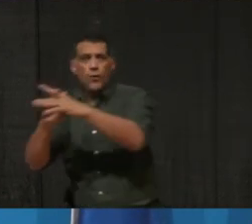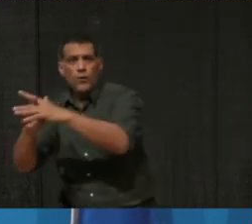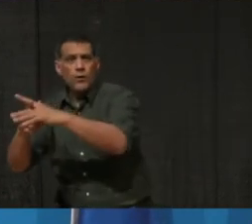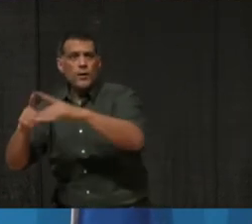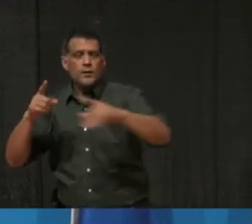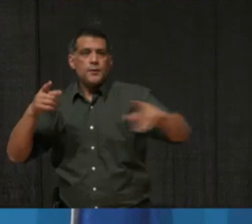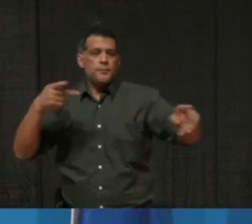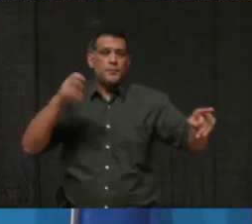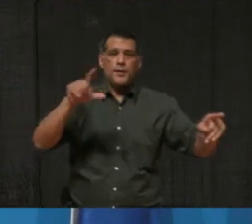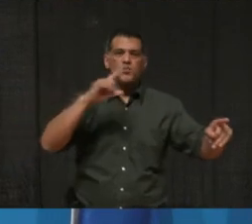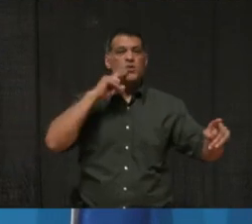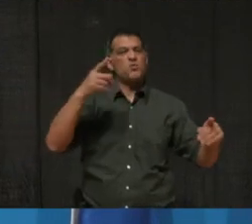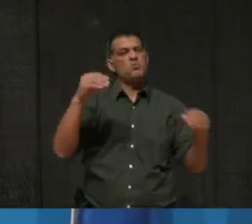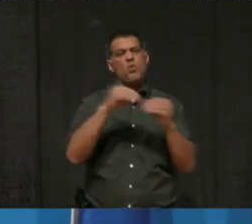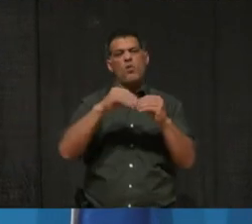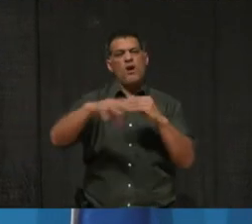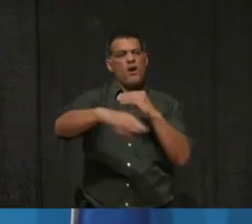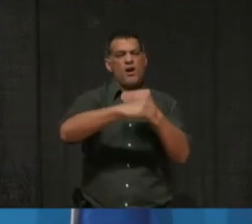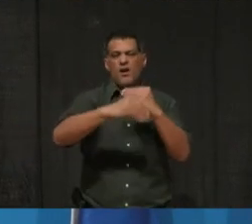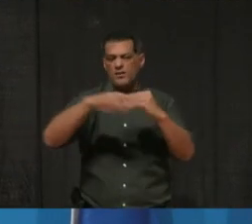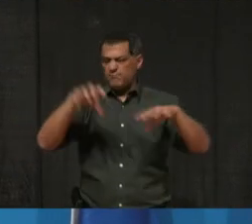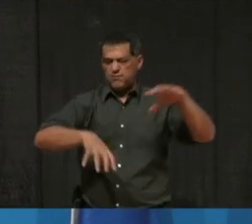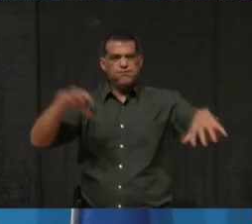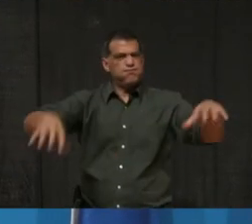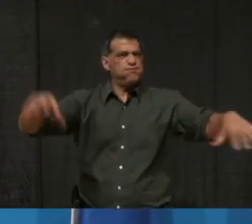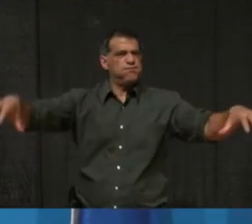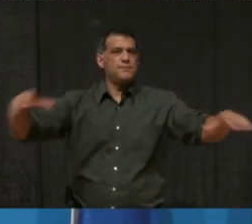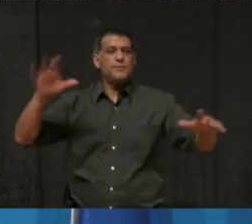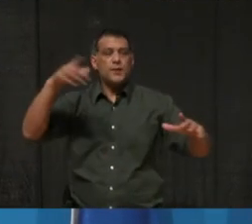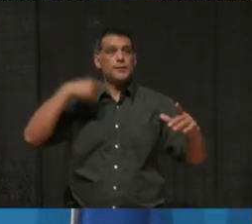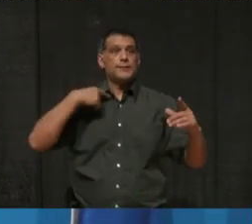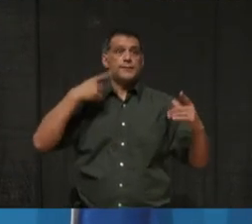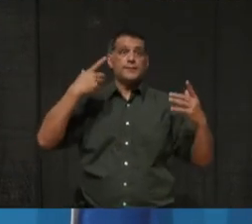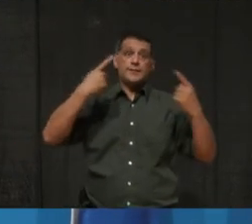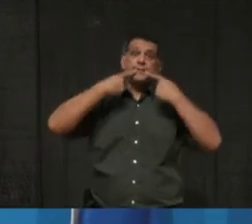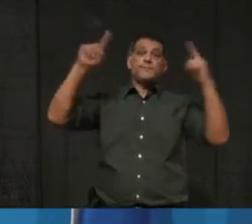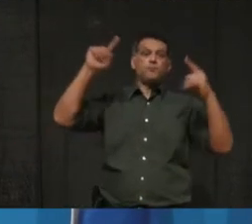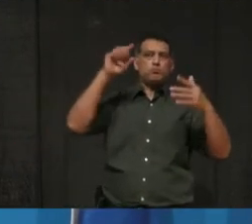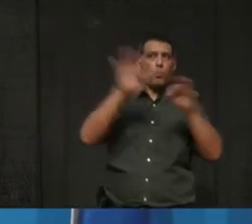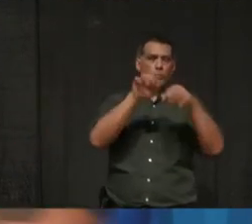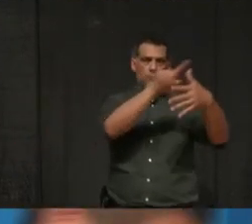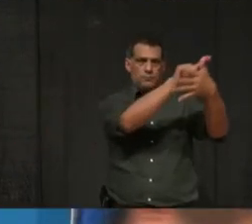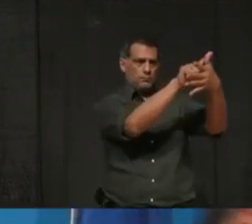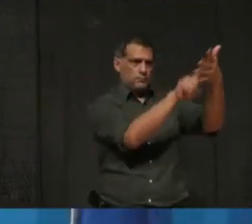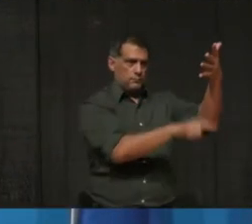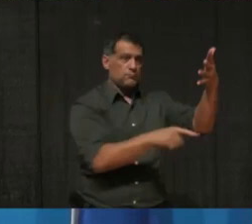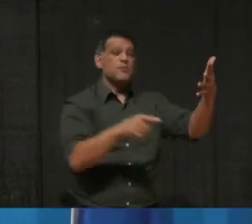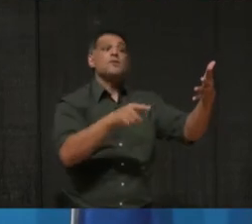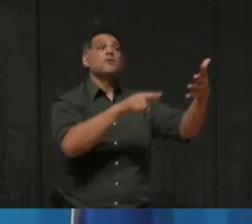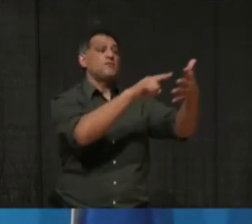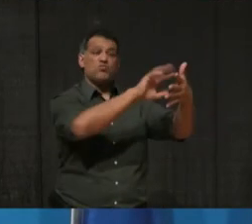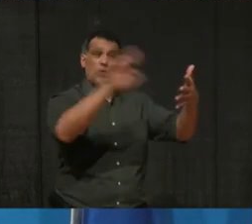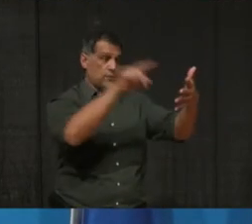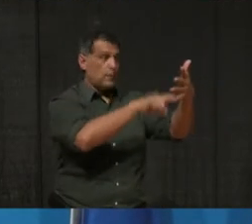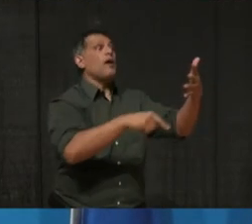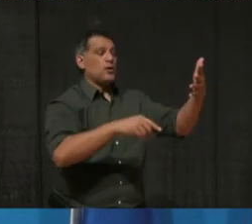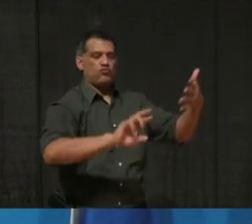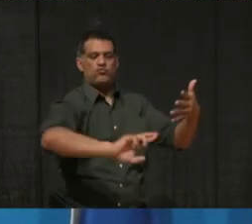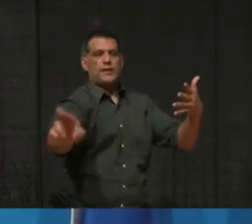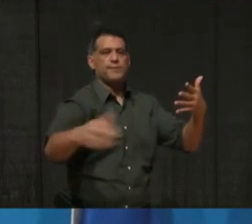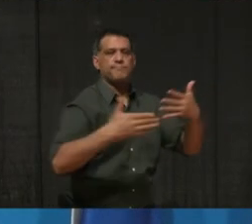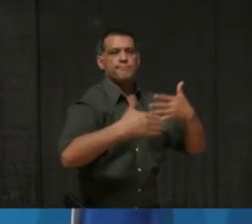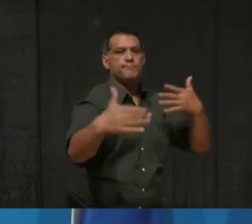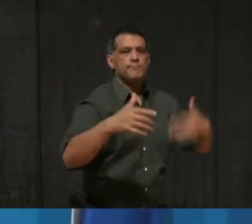and there will be more announcements announced once the details are ironed out and finalized. Thanks very much for the question. My follow-up is actually